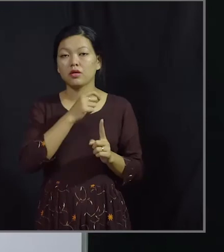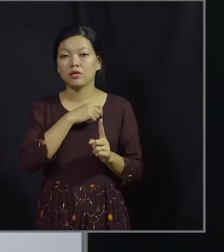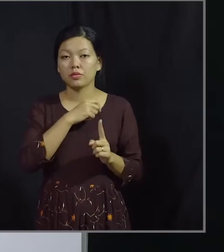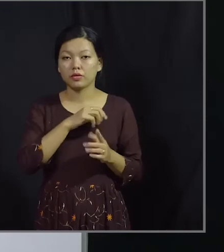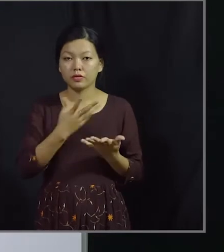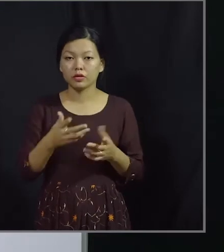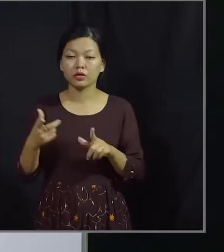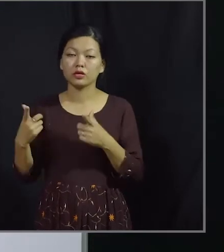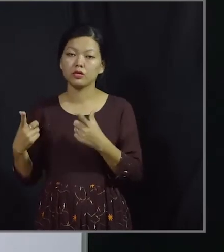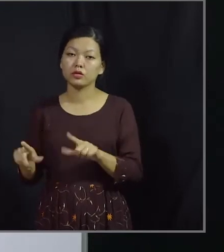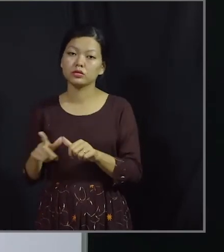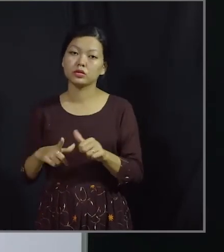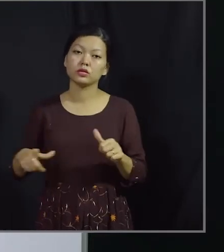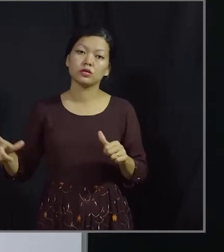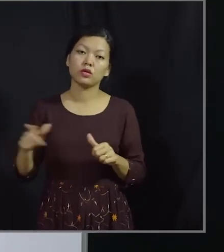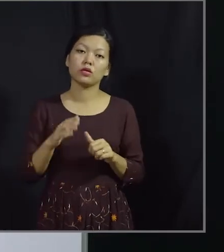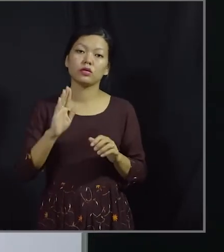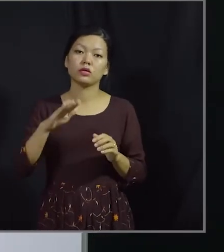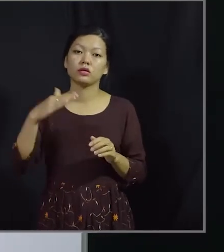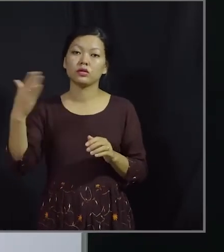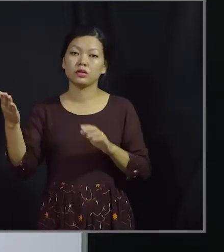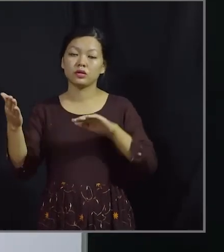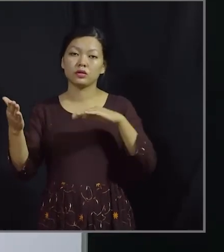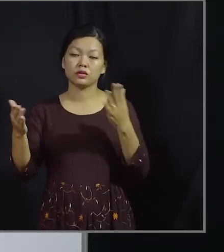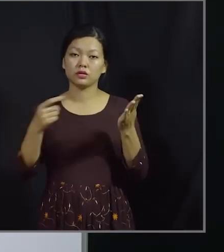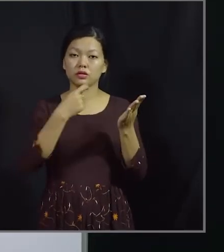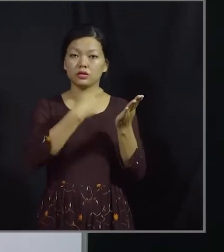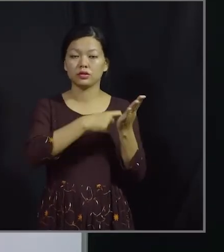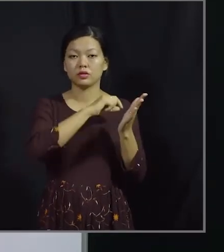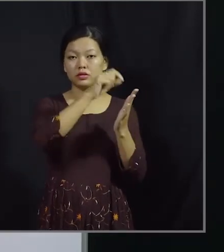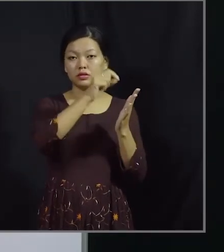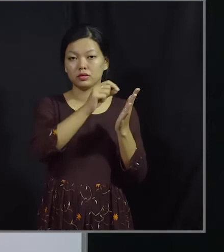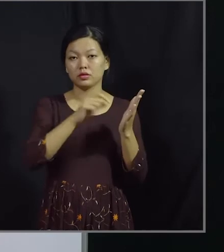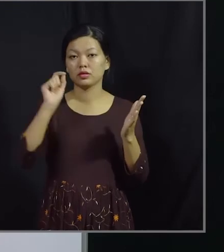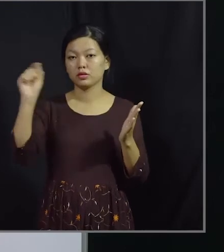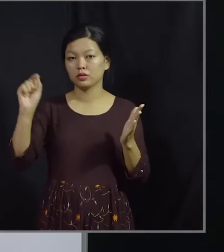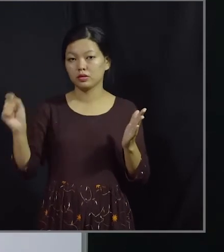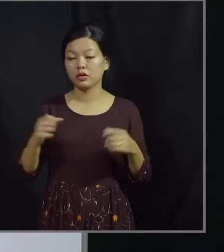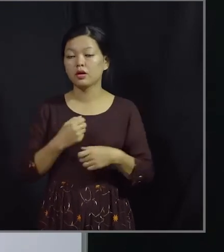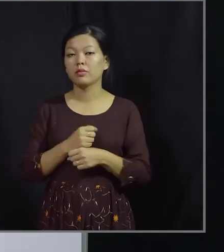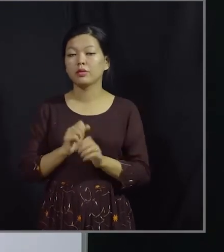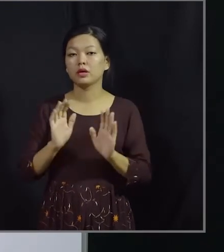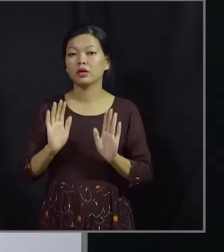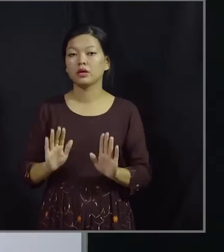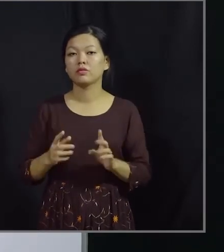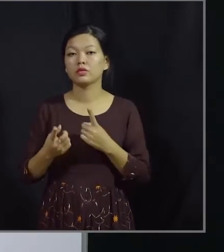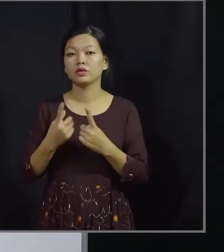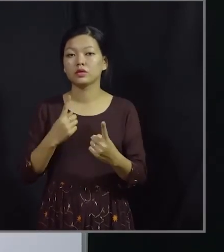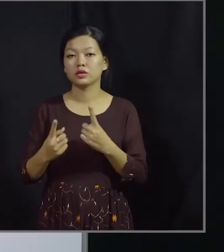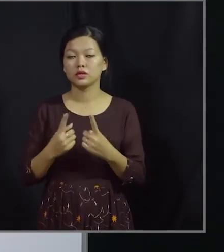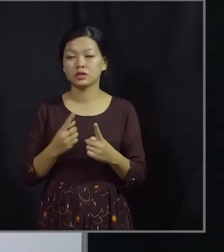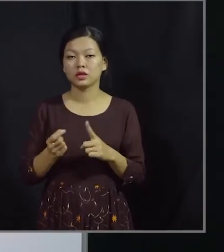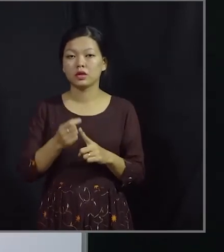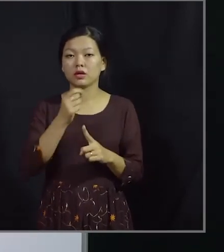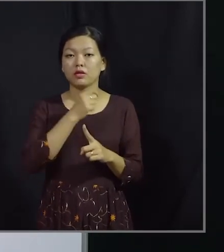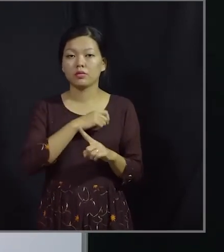or losses are recorded on the debit side. So this is how this revaluation account is prepared to find out profit or